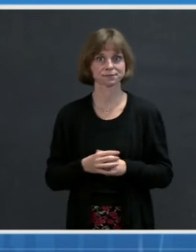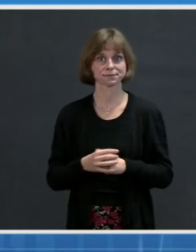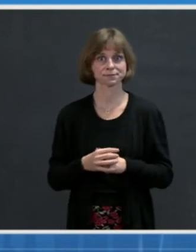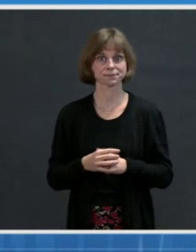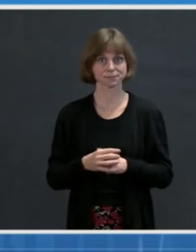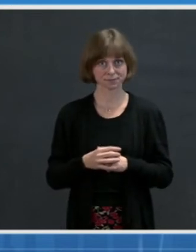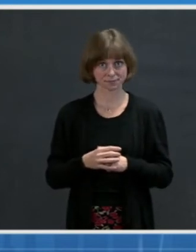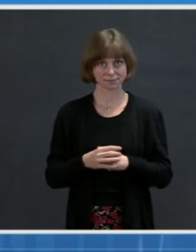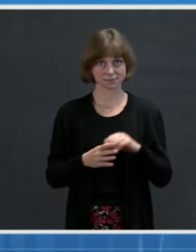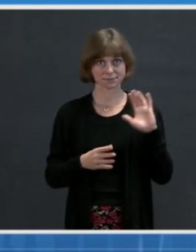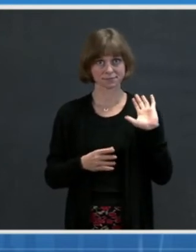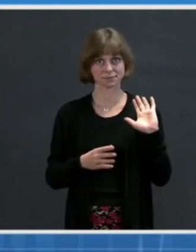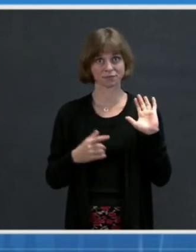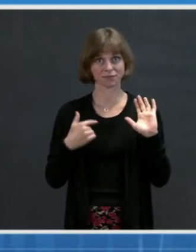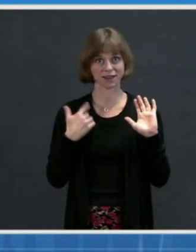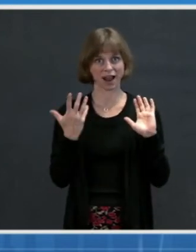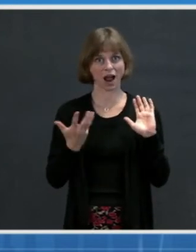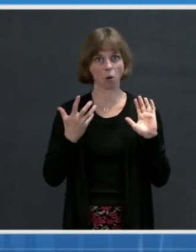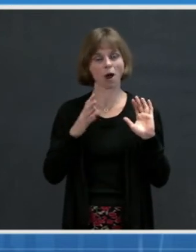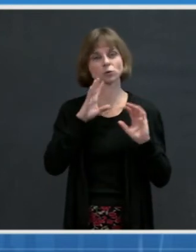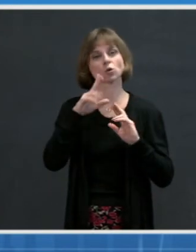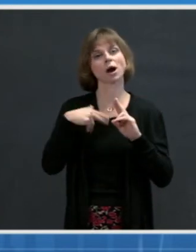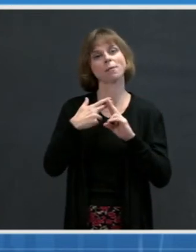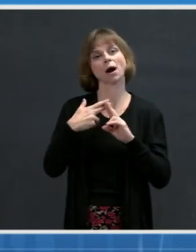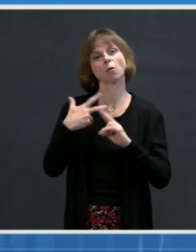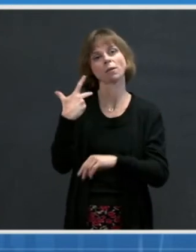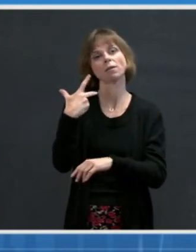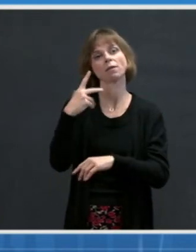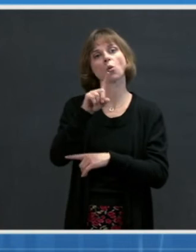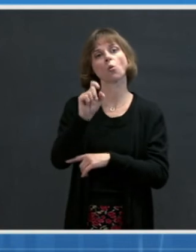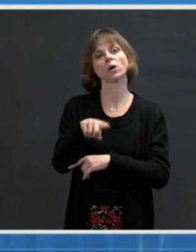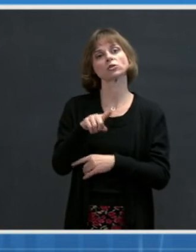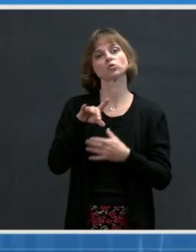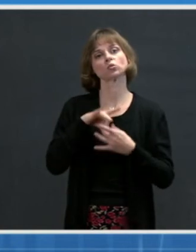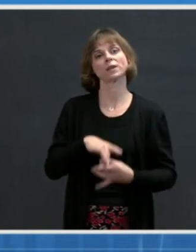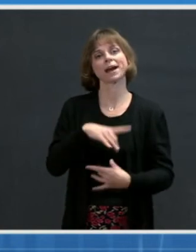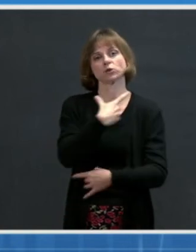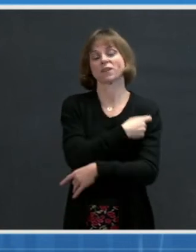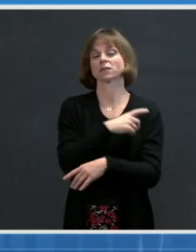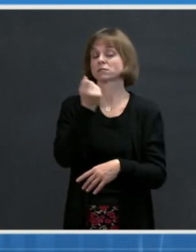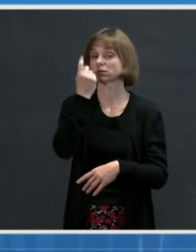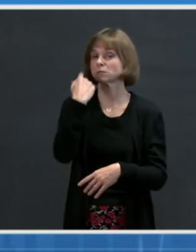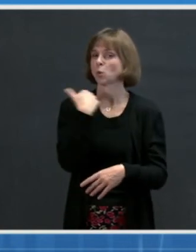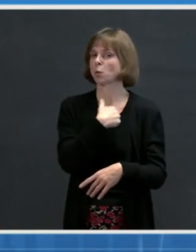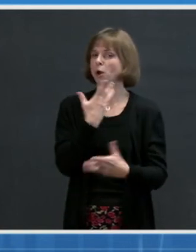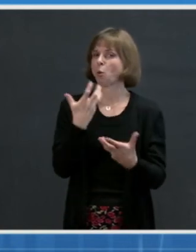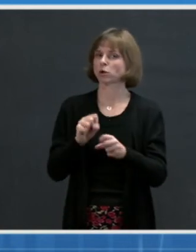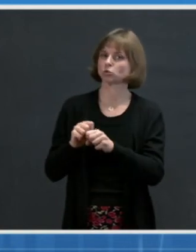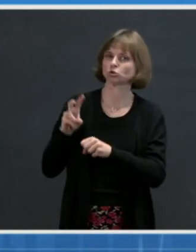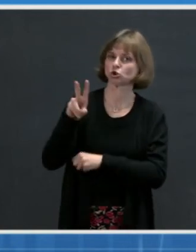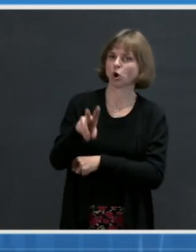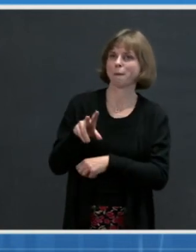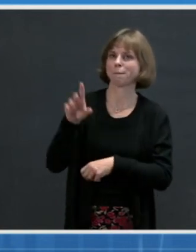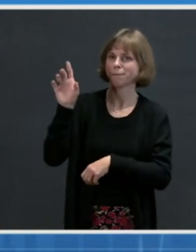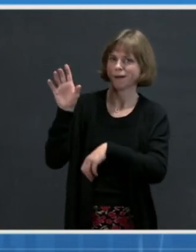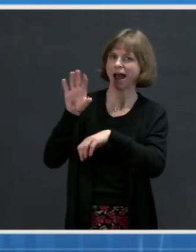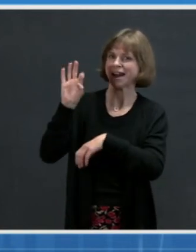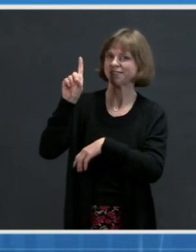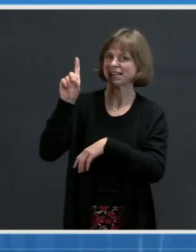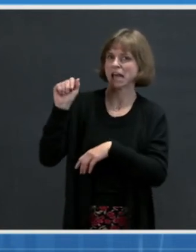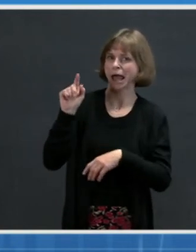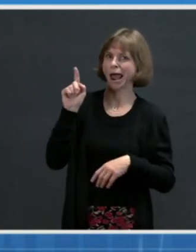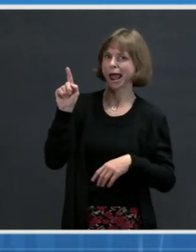Why don't I handle, Meg, your question on vaccines? And we do not want to get ahead of FDA decision-making here on any of the